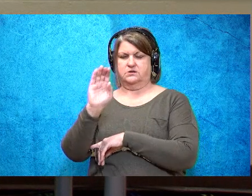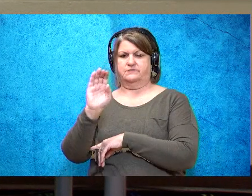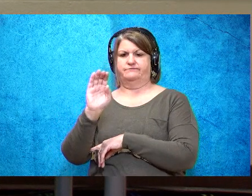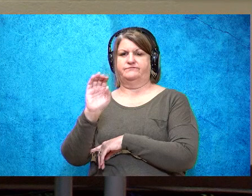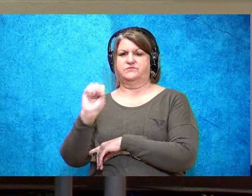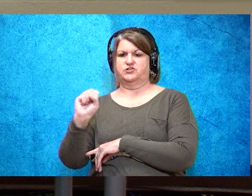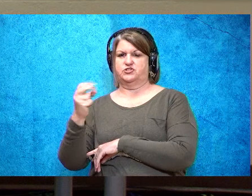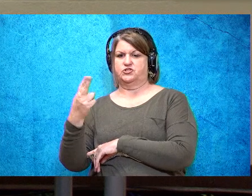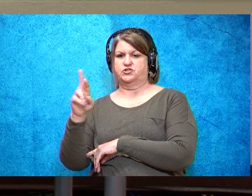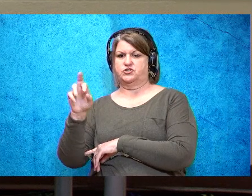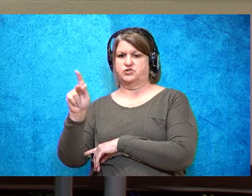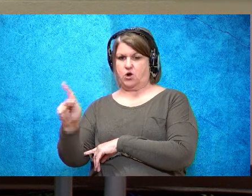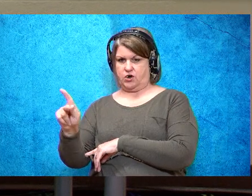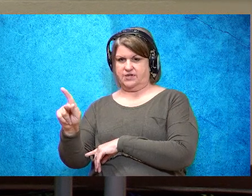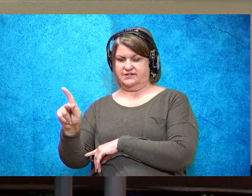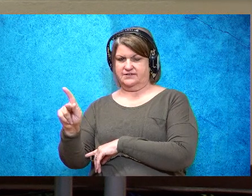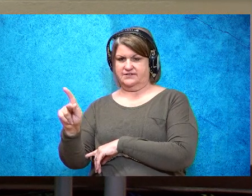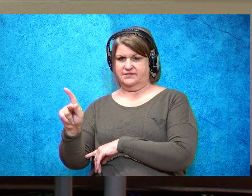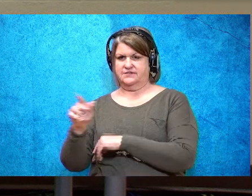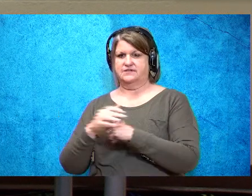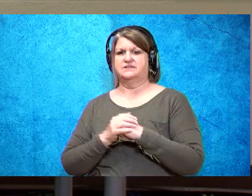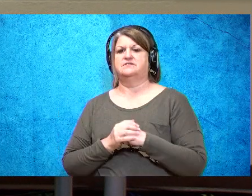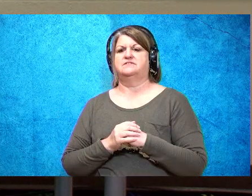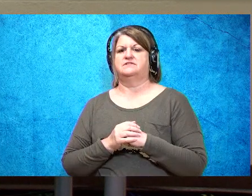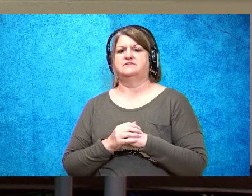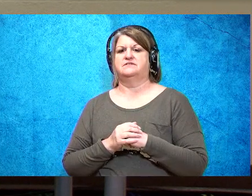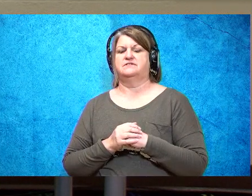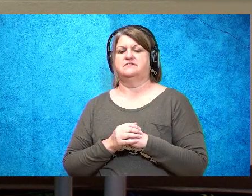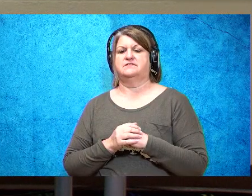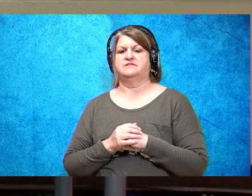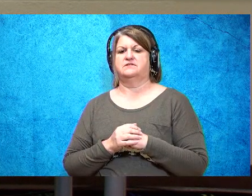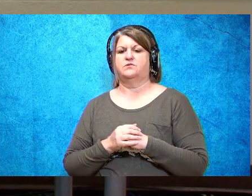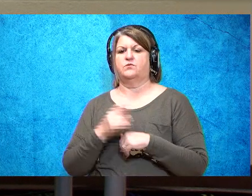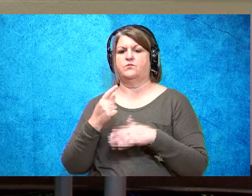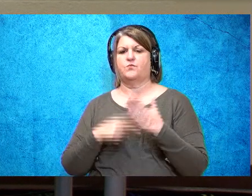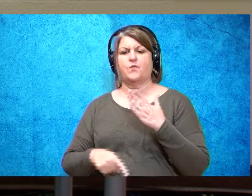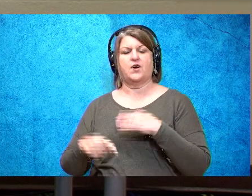Shark. Say the sounds you hear in shark.